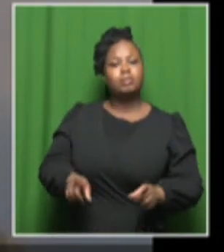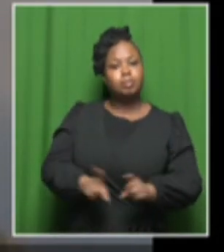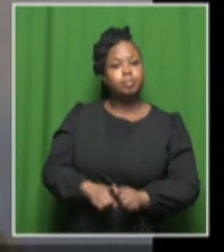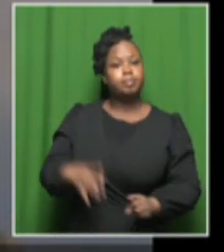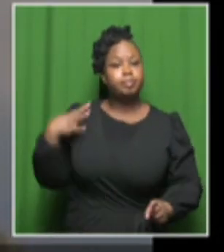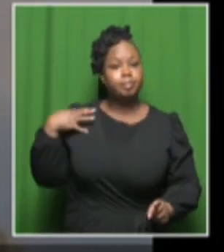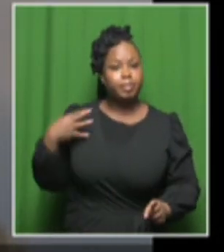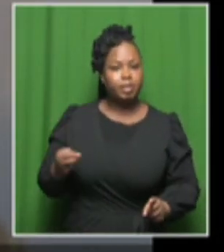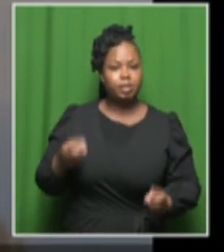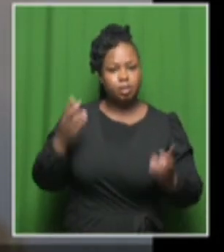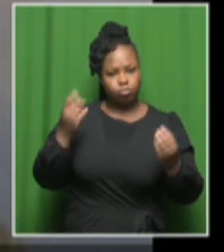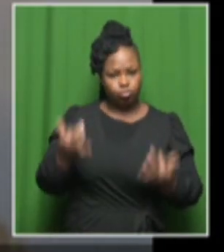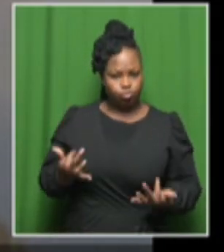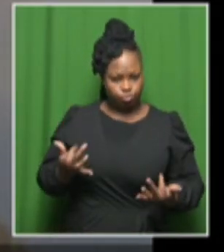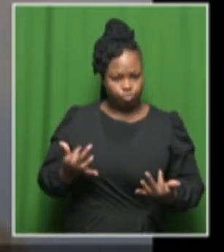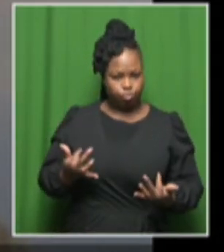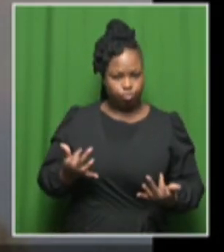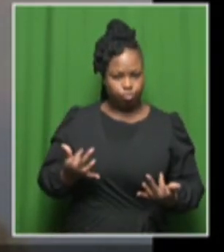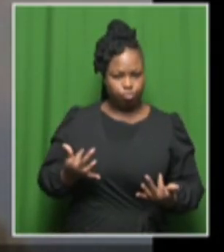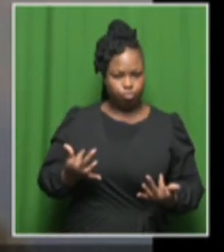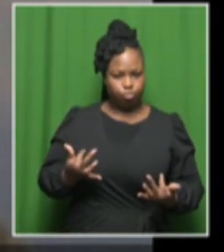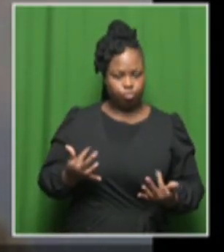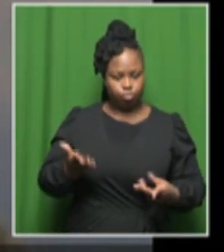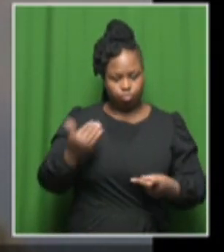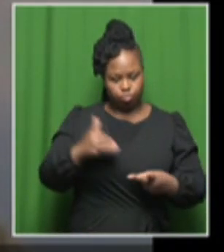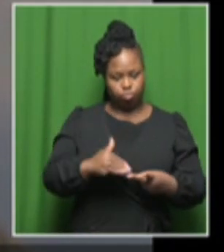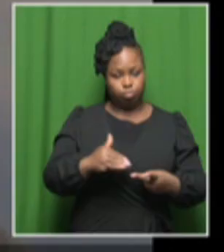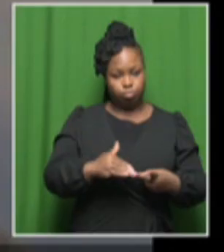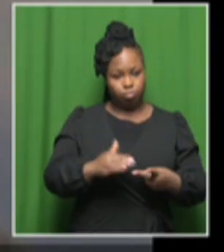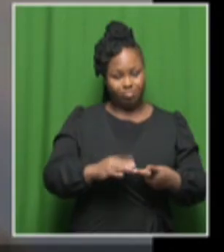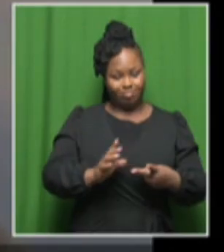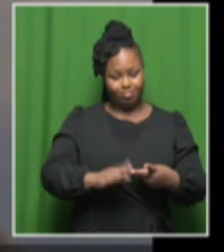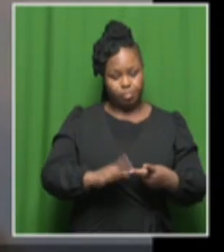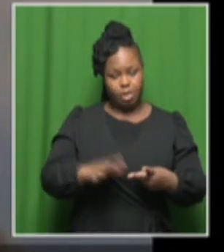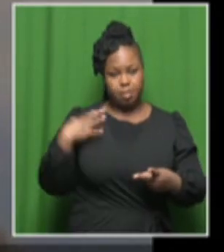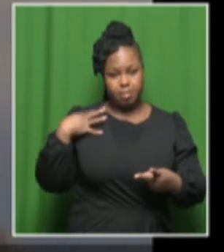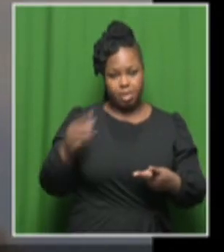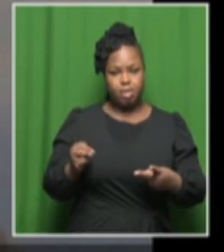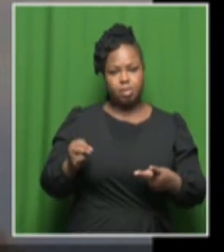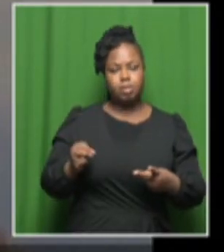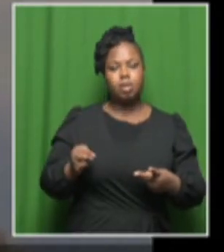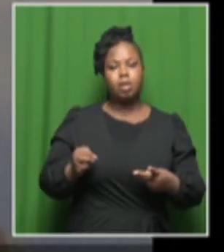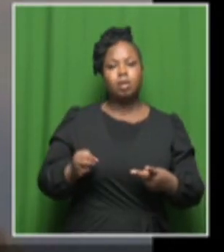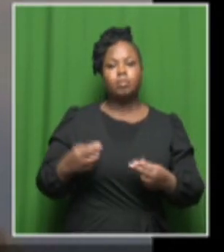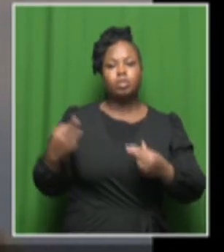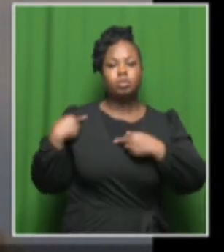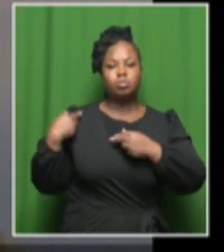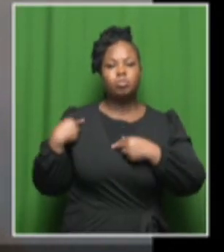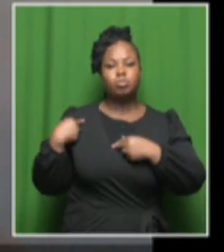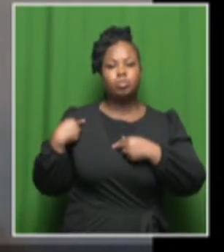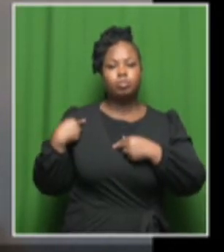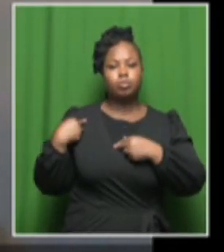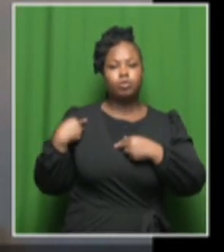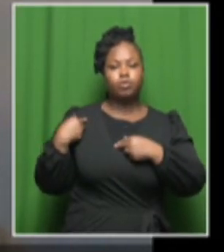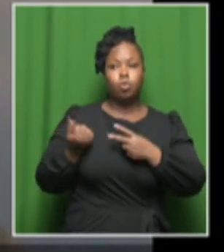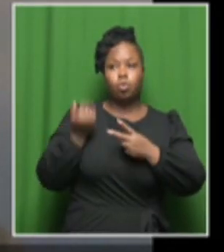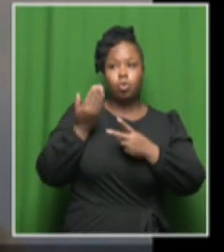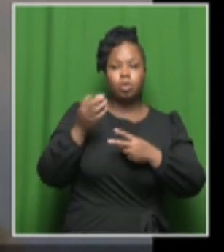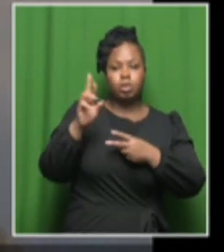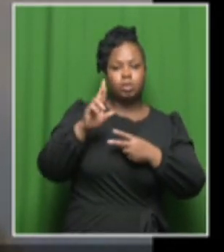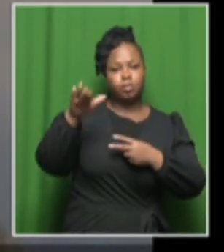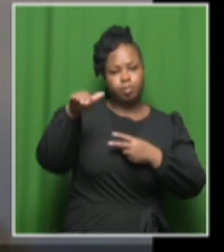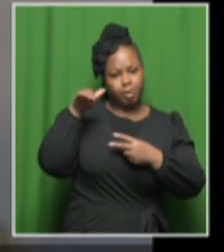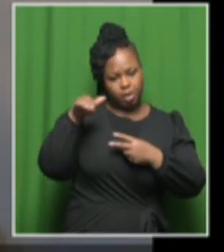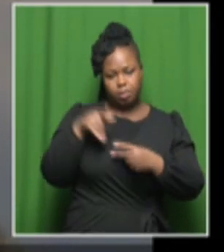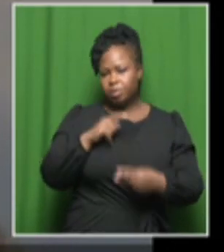minister in the treasury. So then when he was a minister who has the responsibility towards the Reserve Bank, indeed,